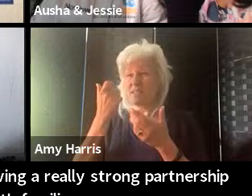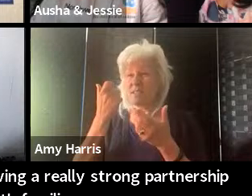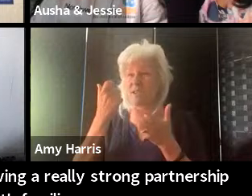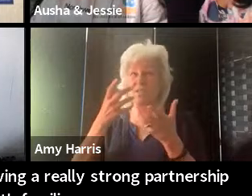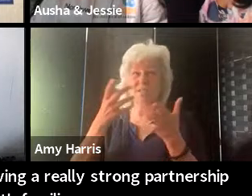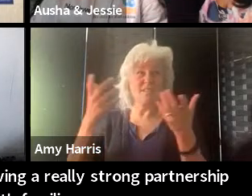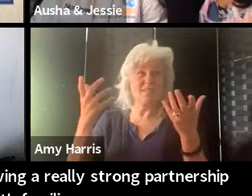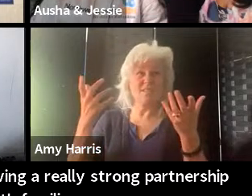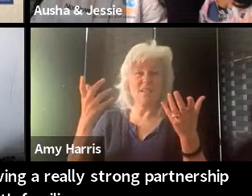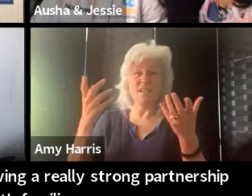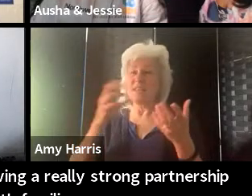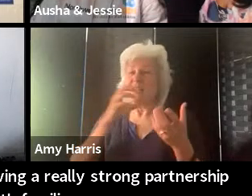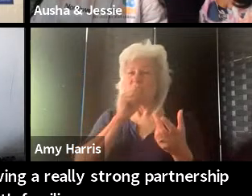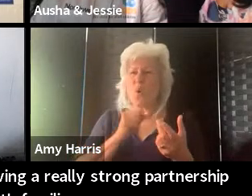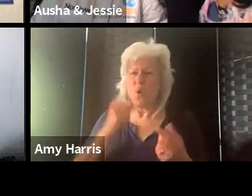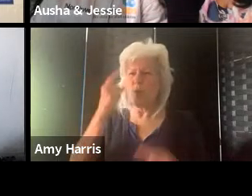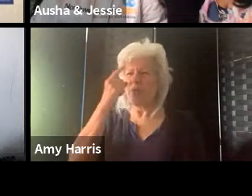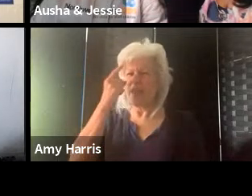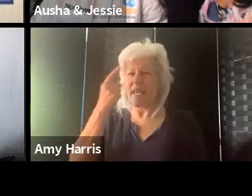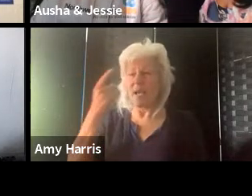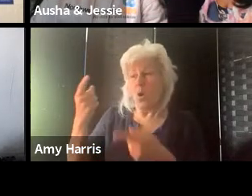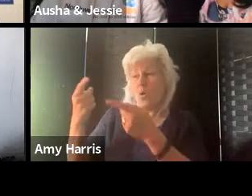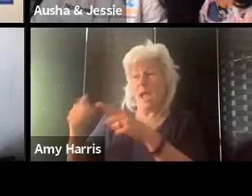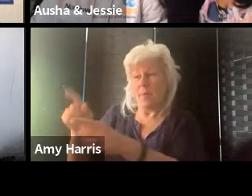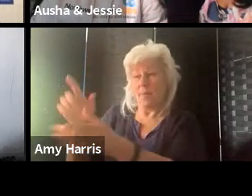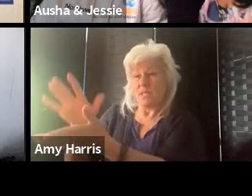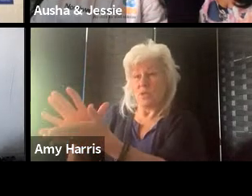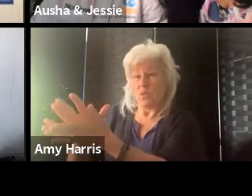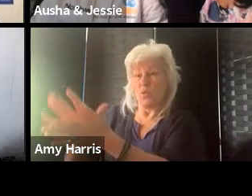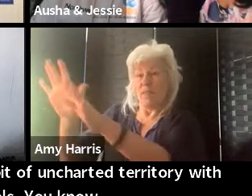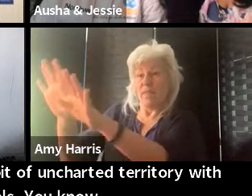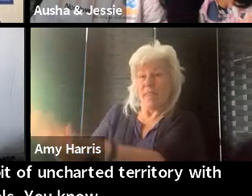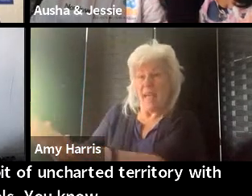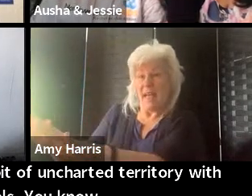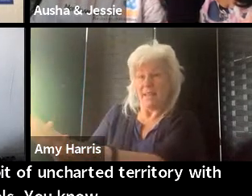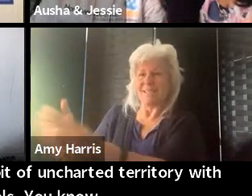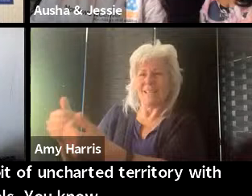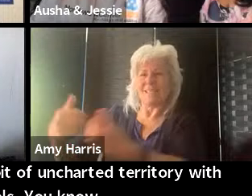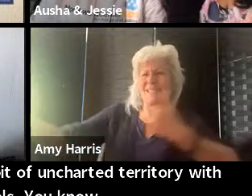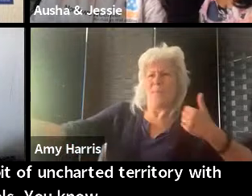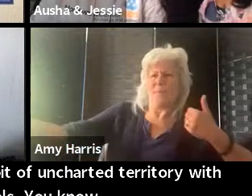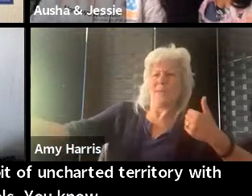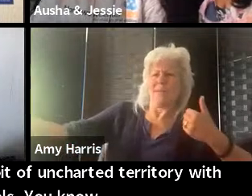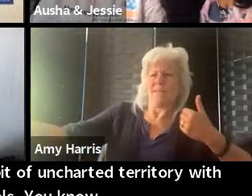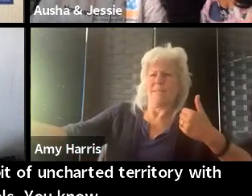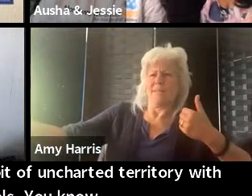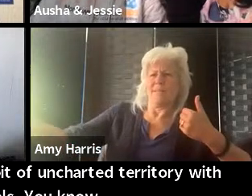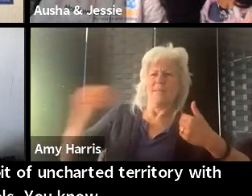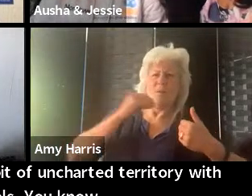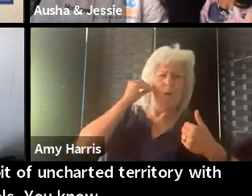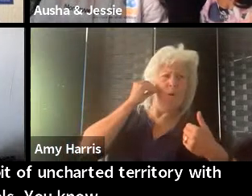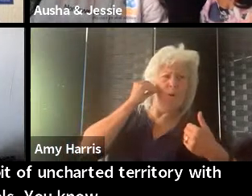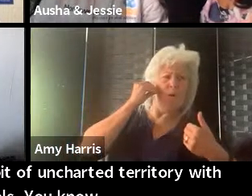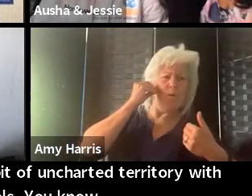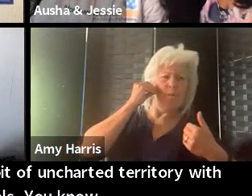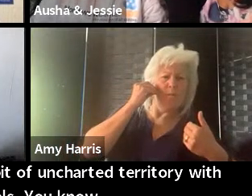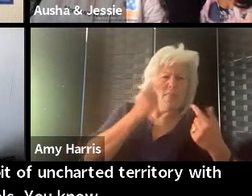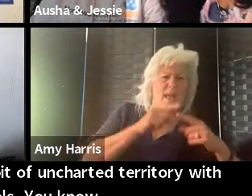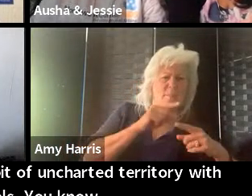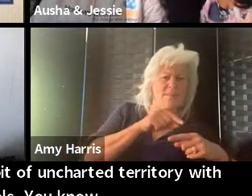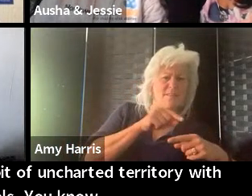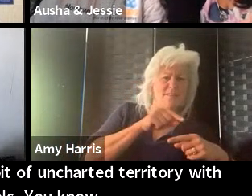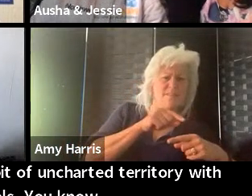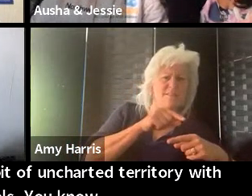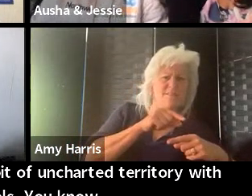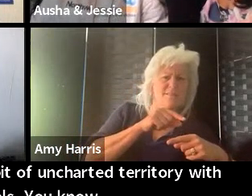old thinking of what happens in school, like we're Vegas or something, and what happens at home happens at home. But